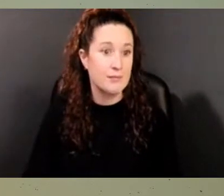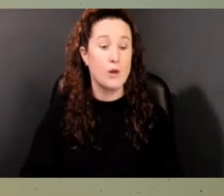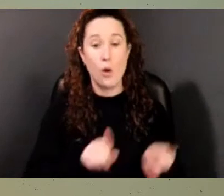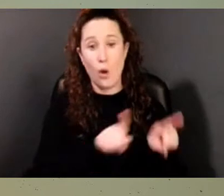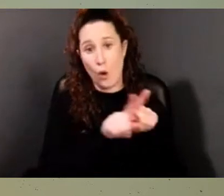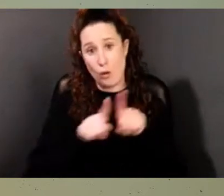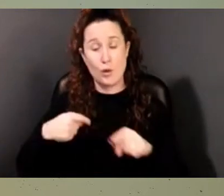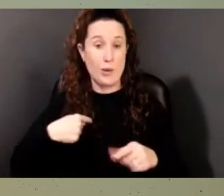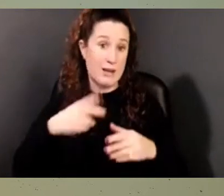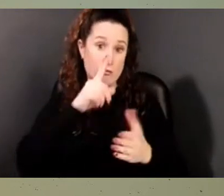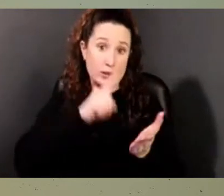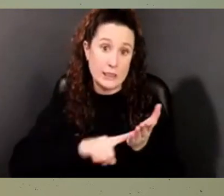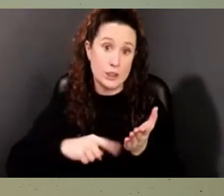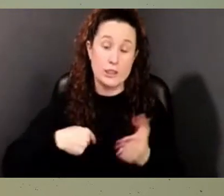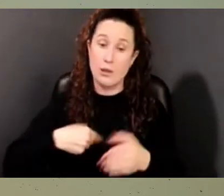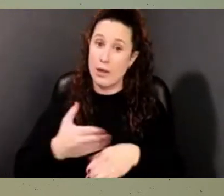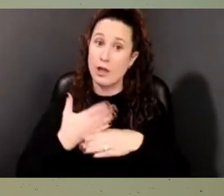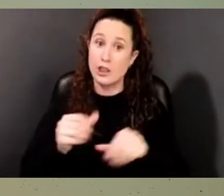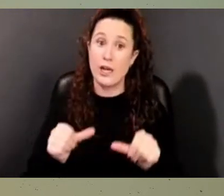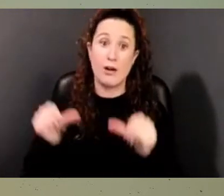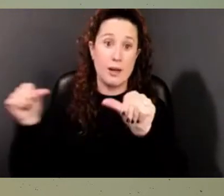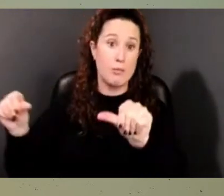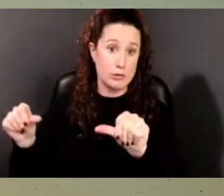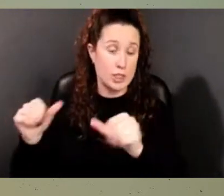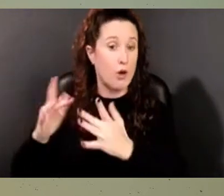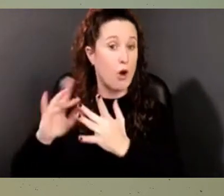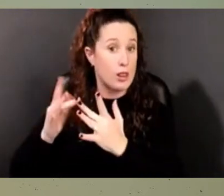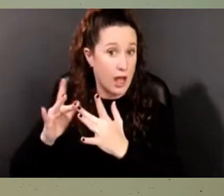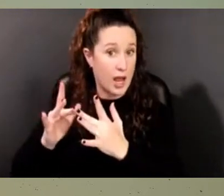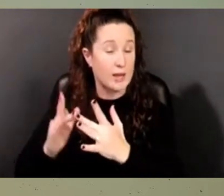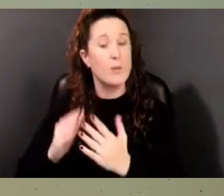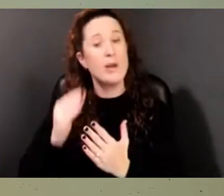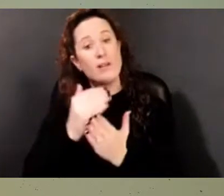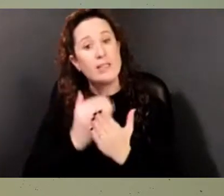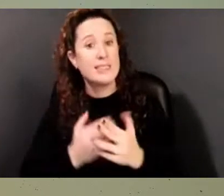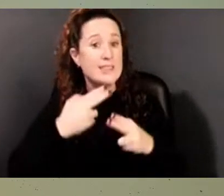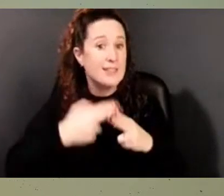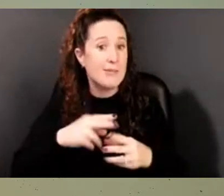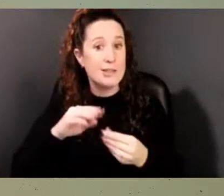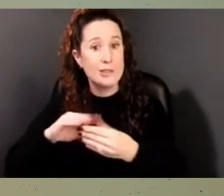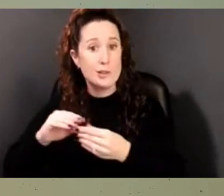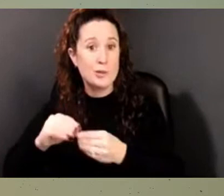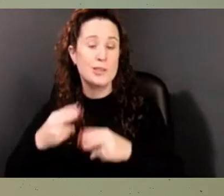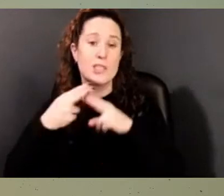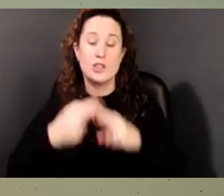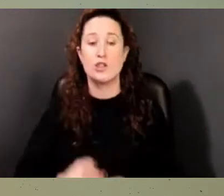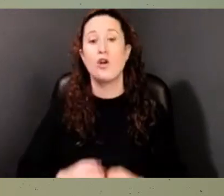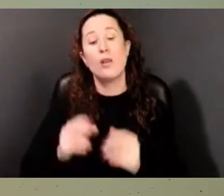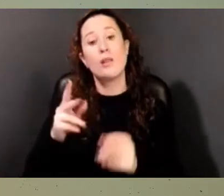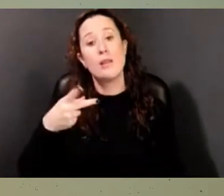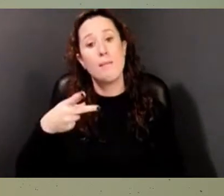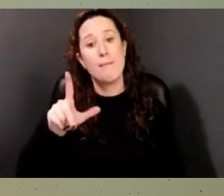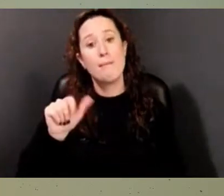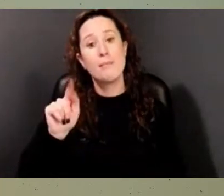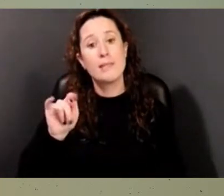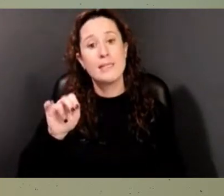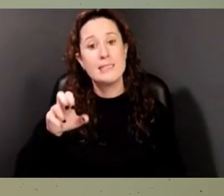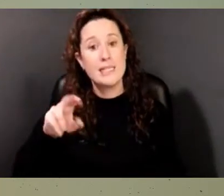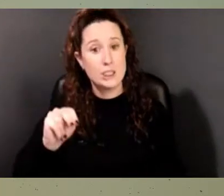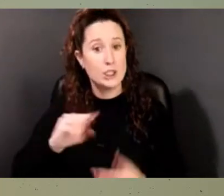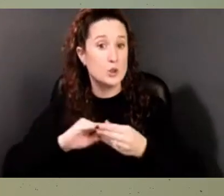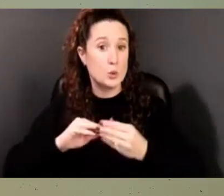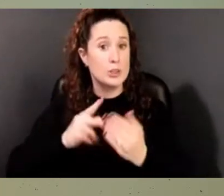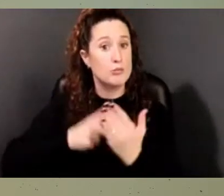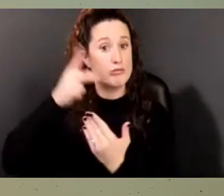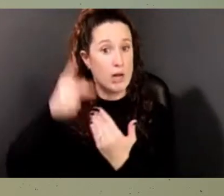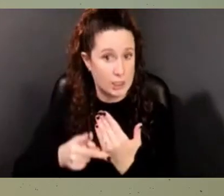research online through a list of names and stories that we are calling the Plantation Stories Project. This image is from how